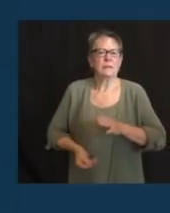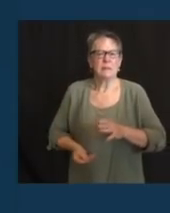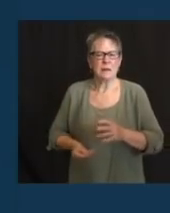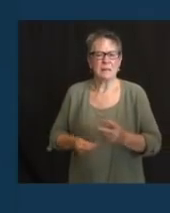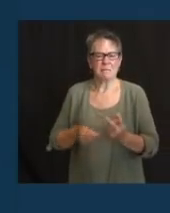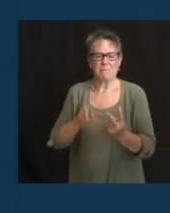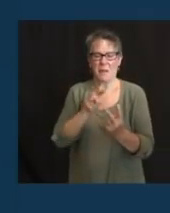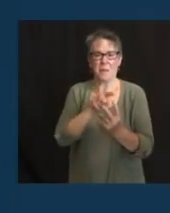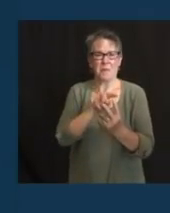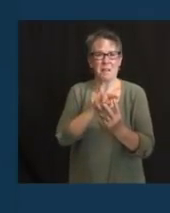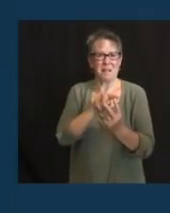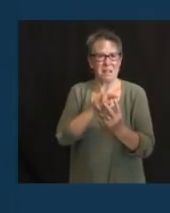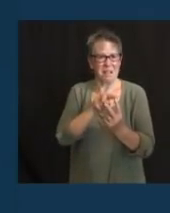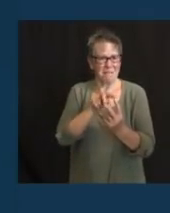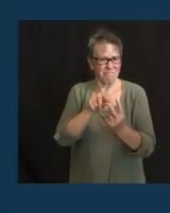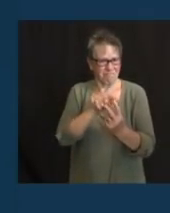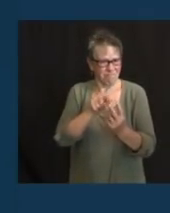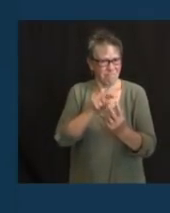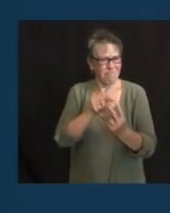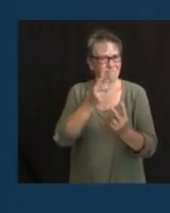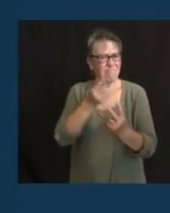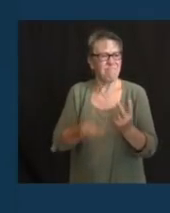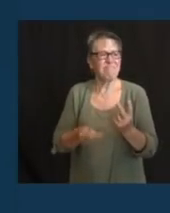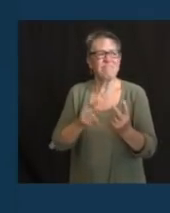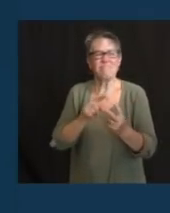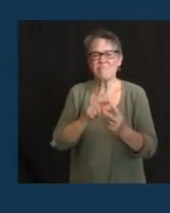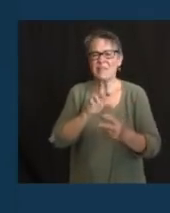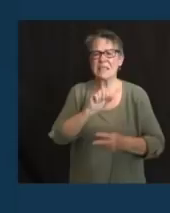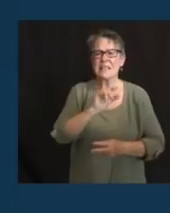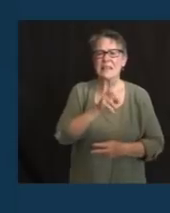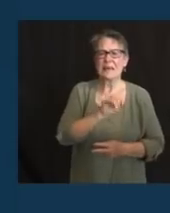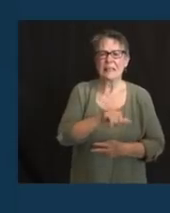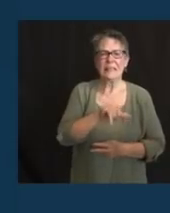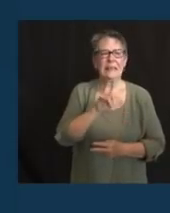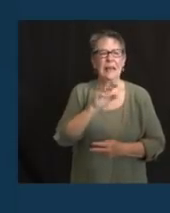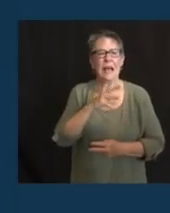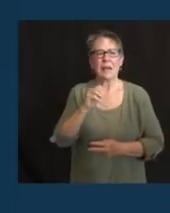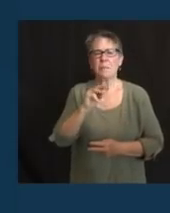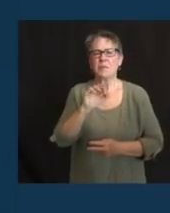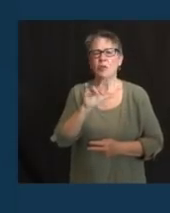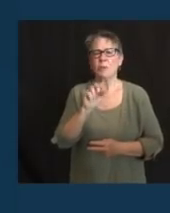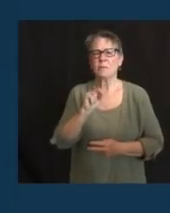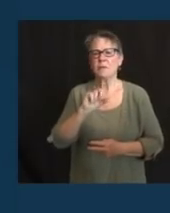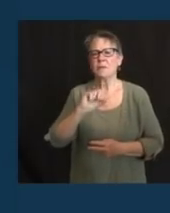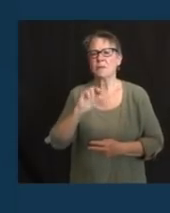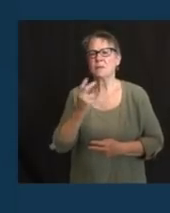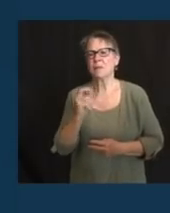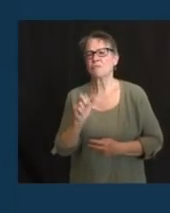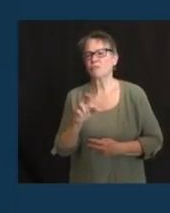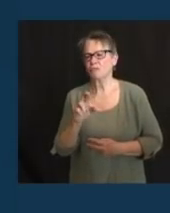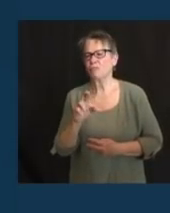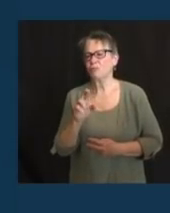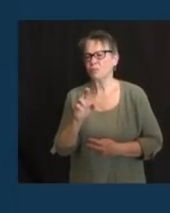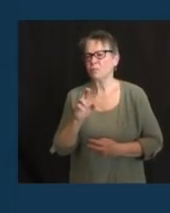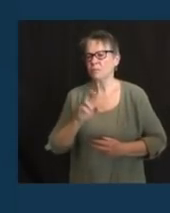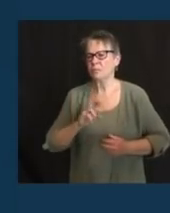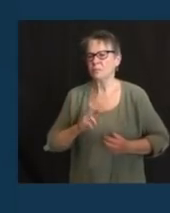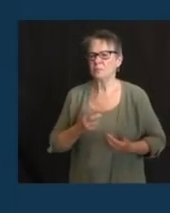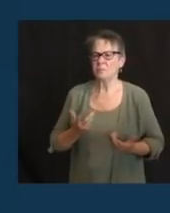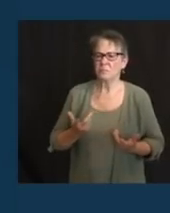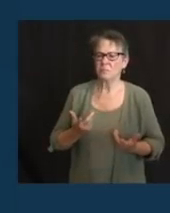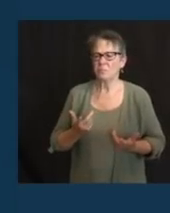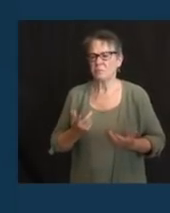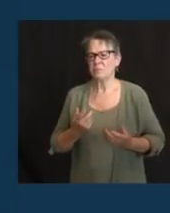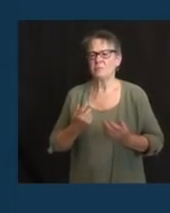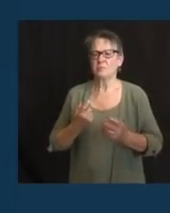Miriam Schneider, longtime Springfield residents who had most recently called Livingston home. They went, by the